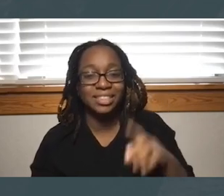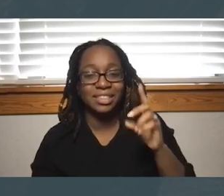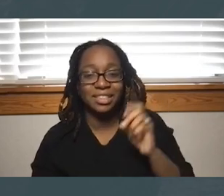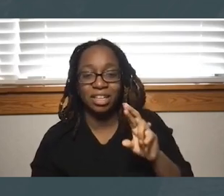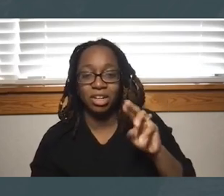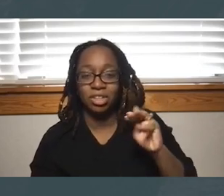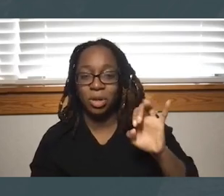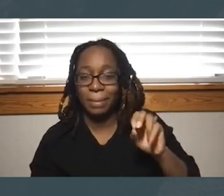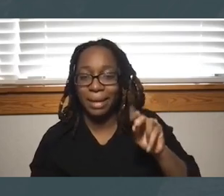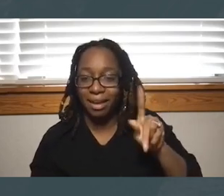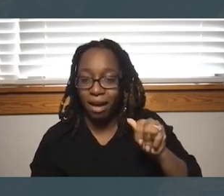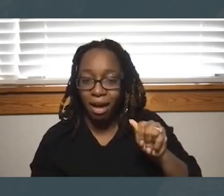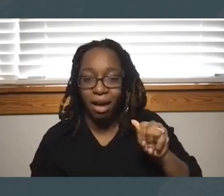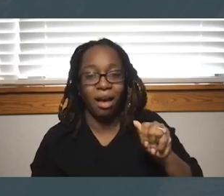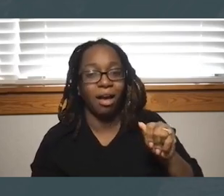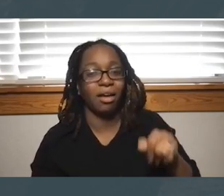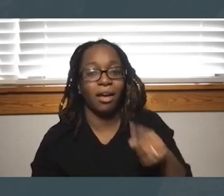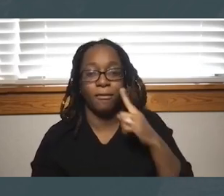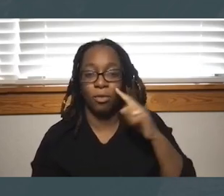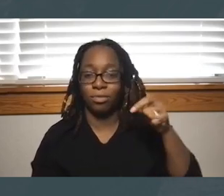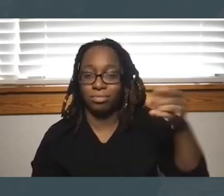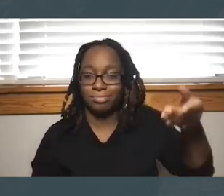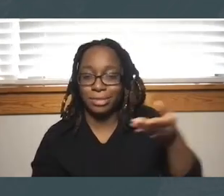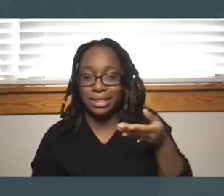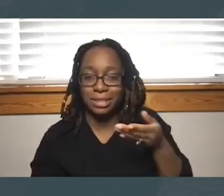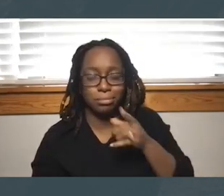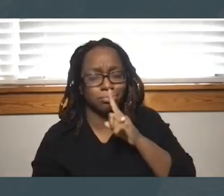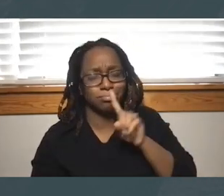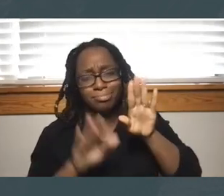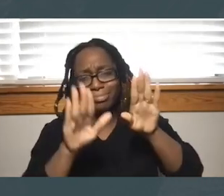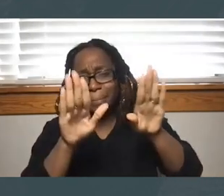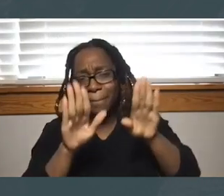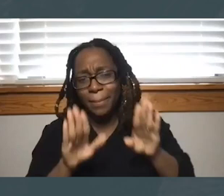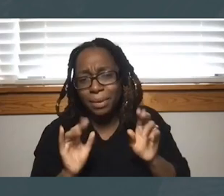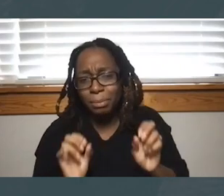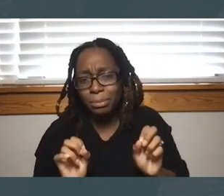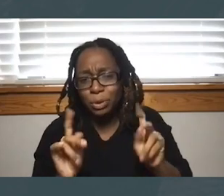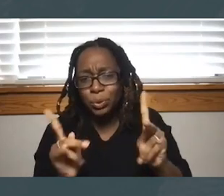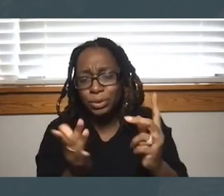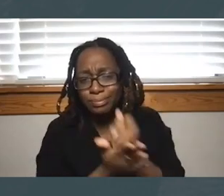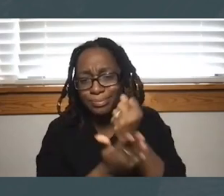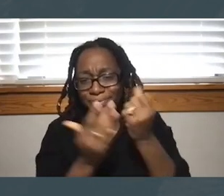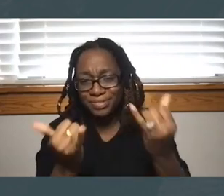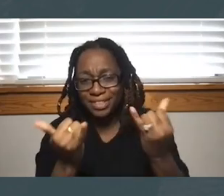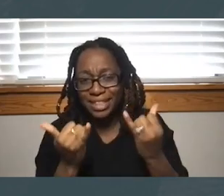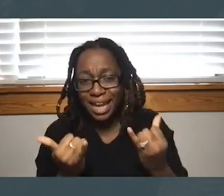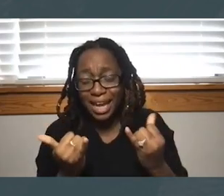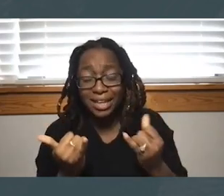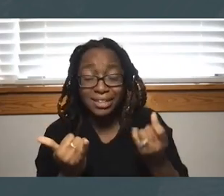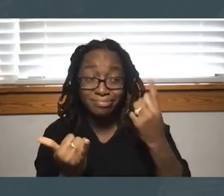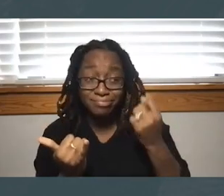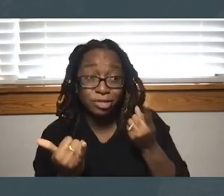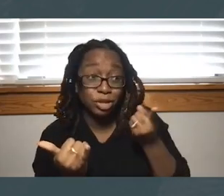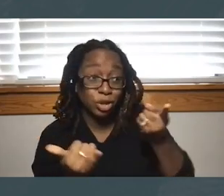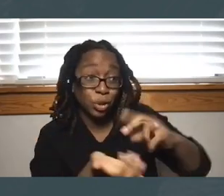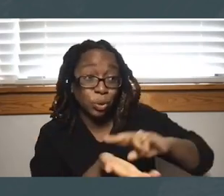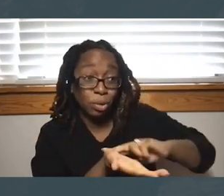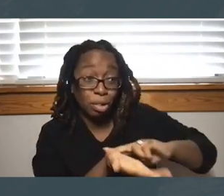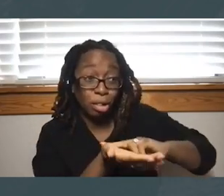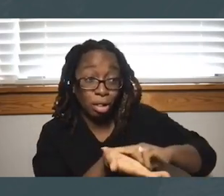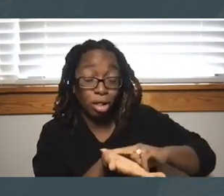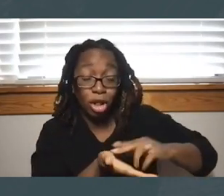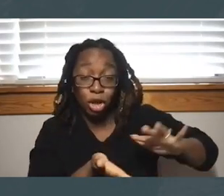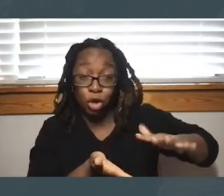Minka Makalani, for this invitation. This is a great honor to be here today, and I'm nervous too. I do black